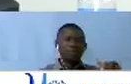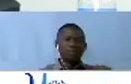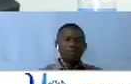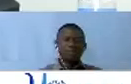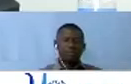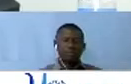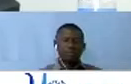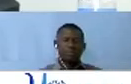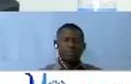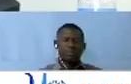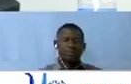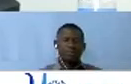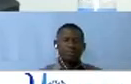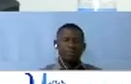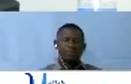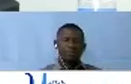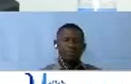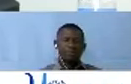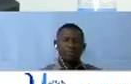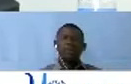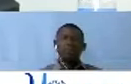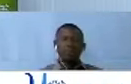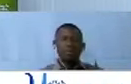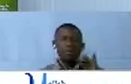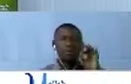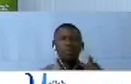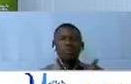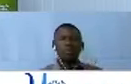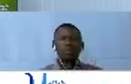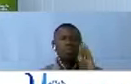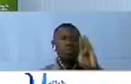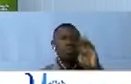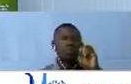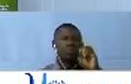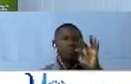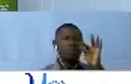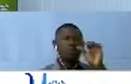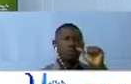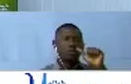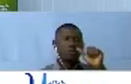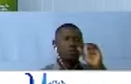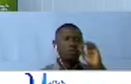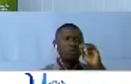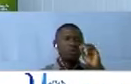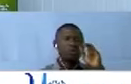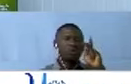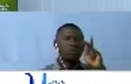Malamin. Good, thank you. I was selected with Boto Keita, Ablaiso, and Senendu.